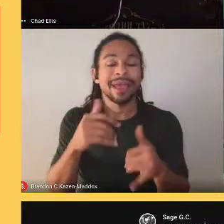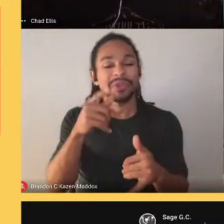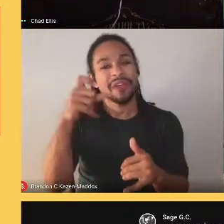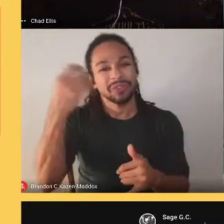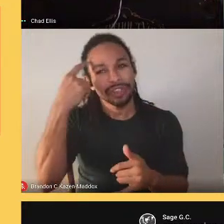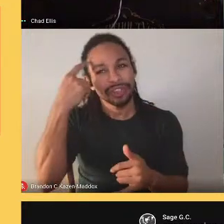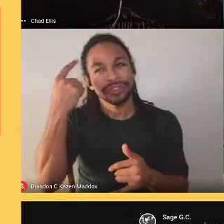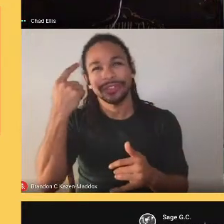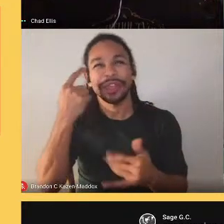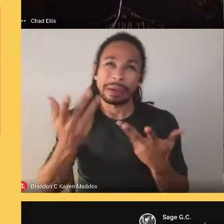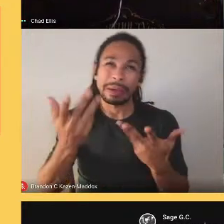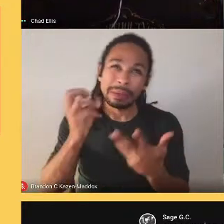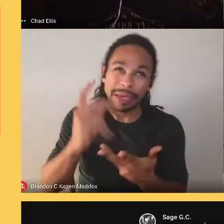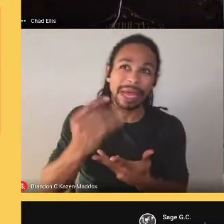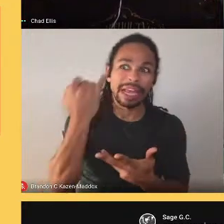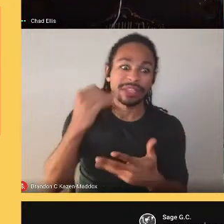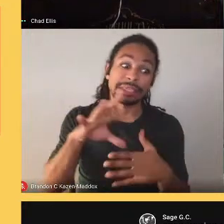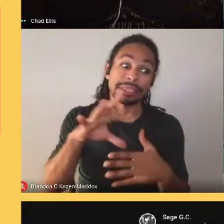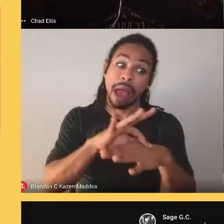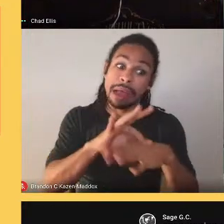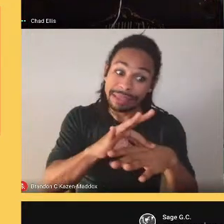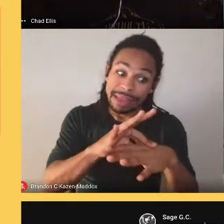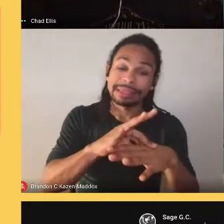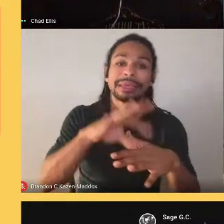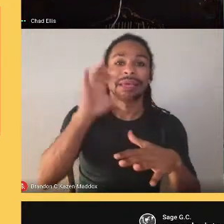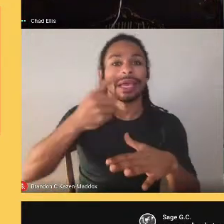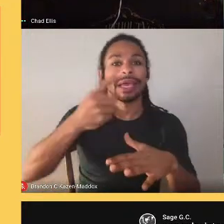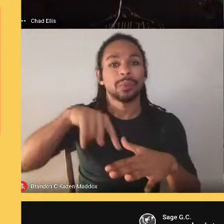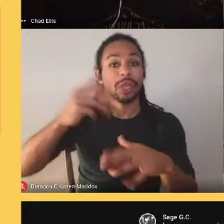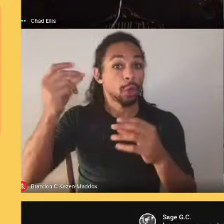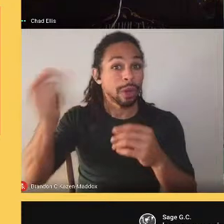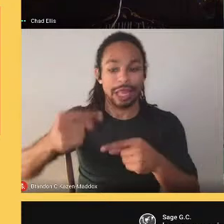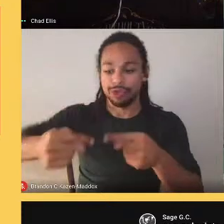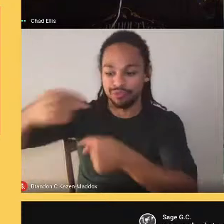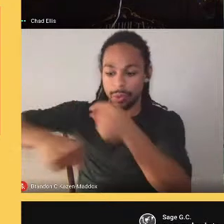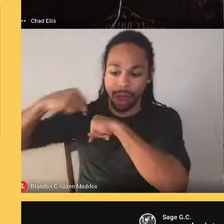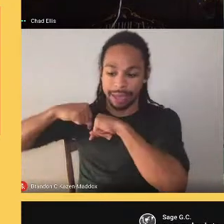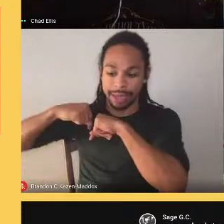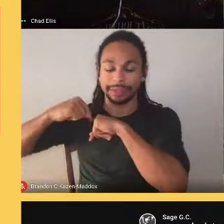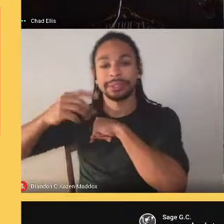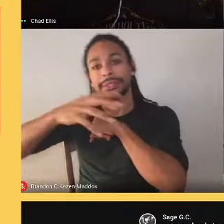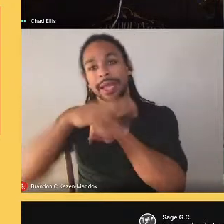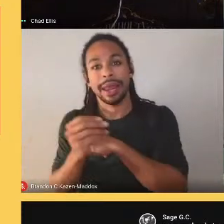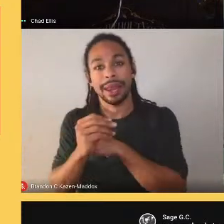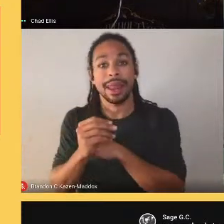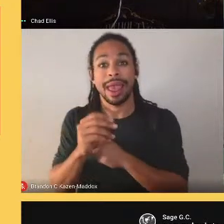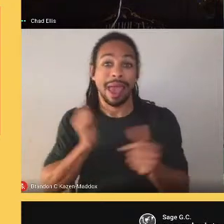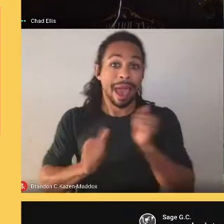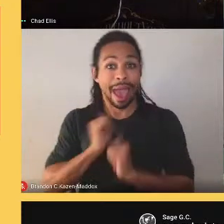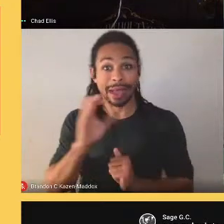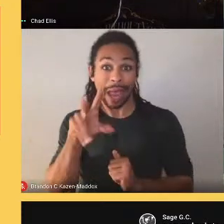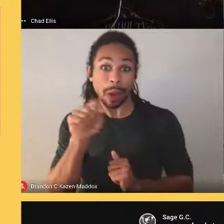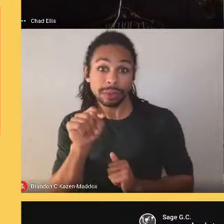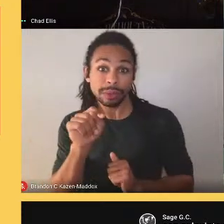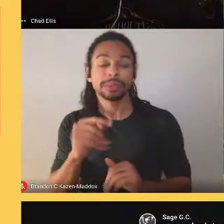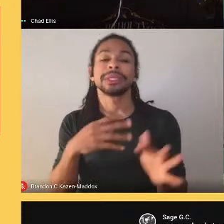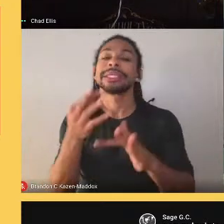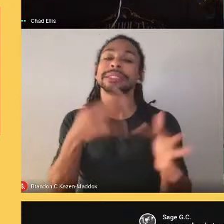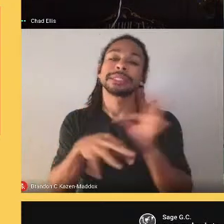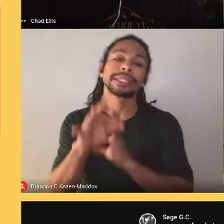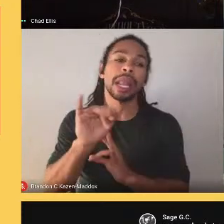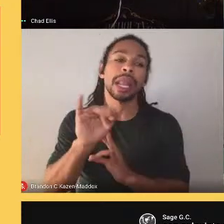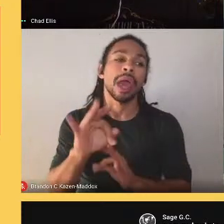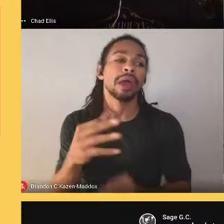can you just quickly rewind and act out, as opposed to, you know, just kind of hoping people